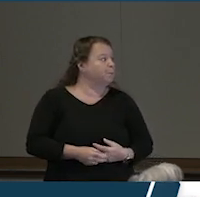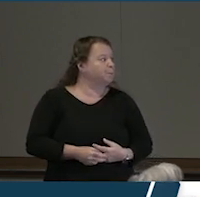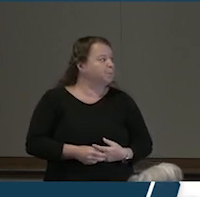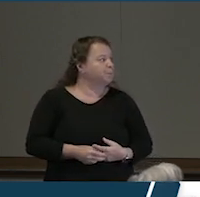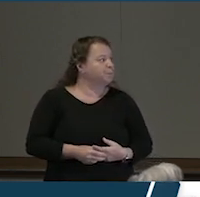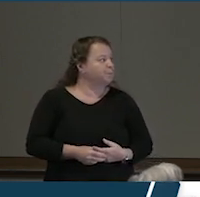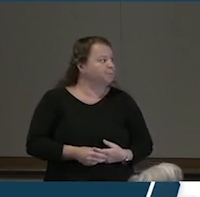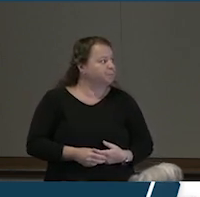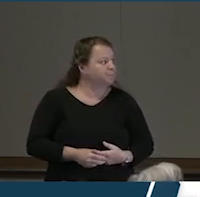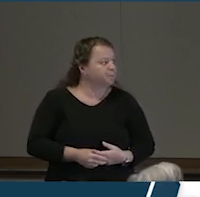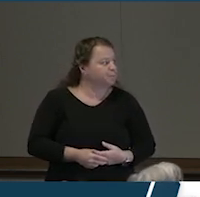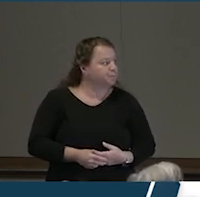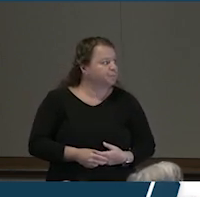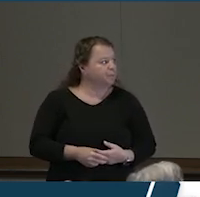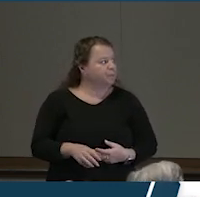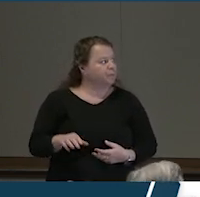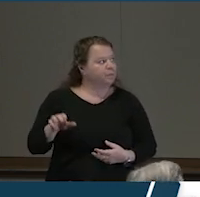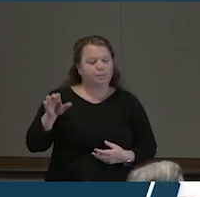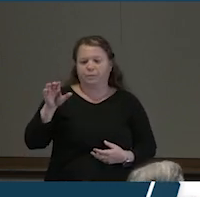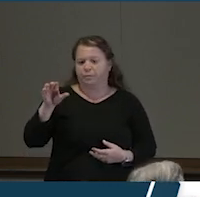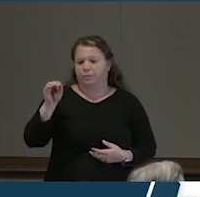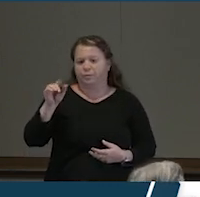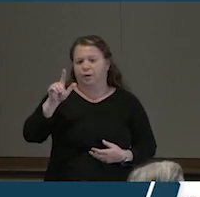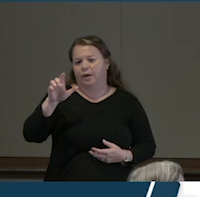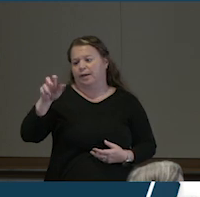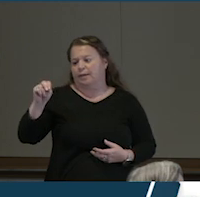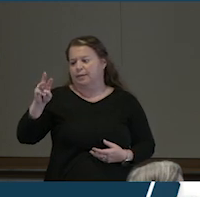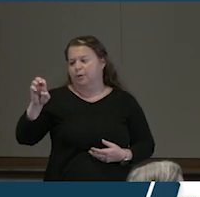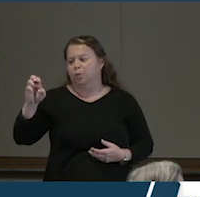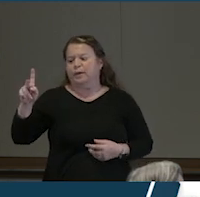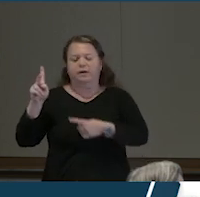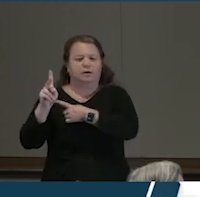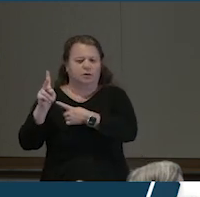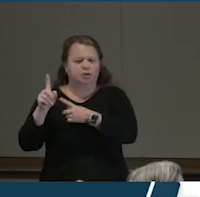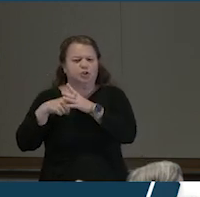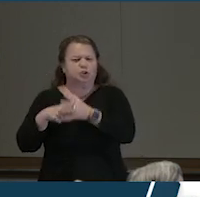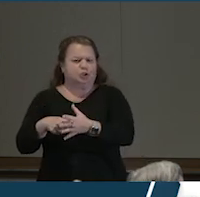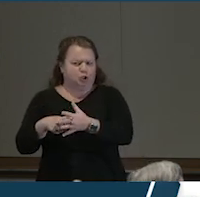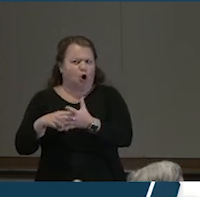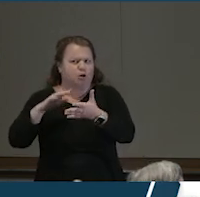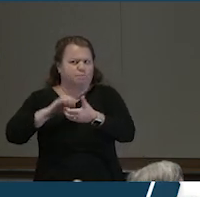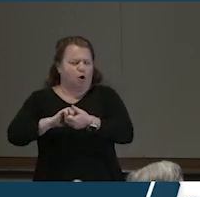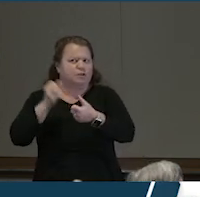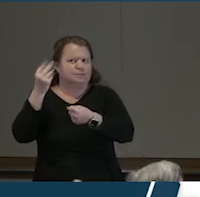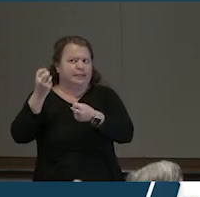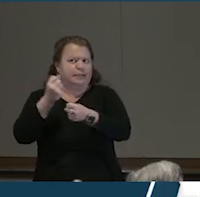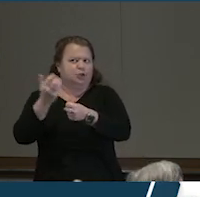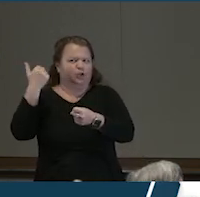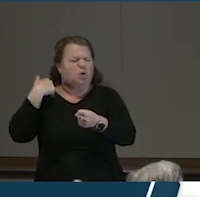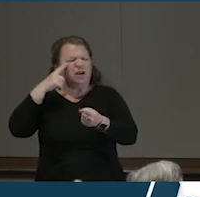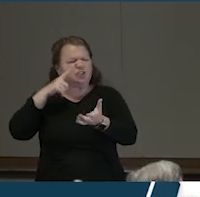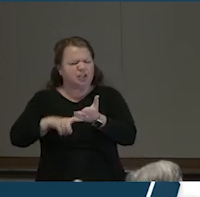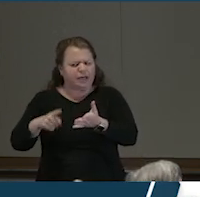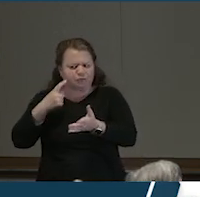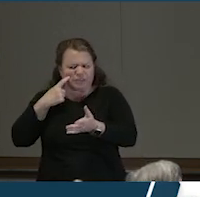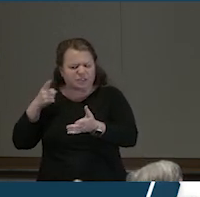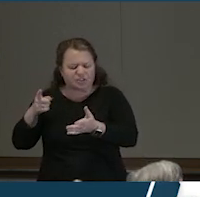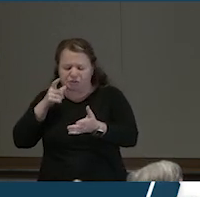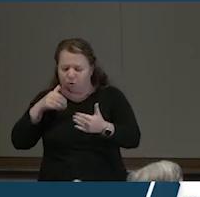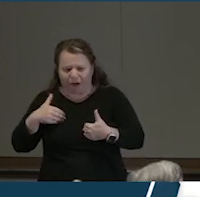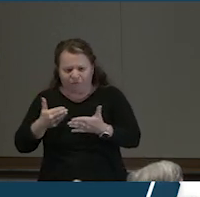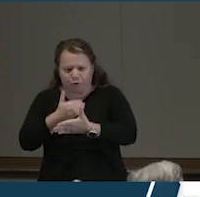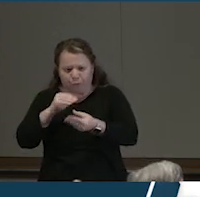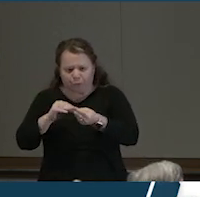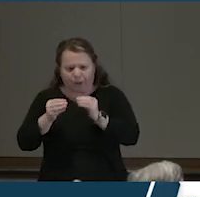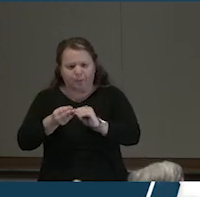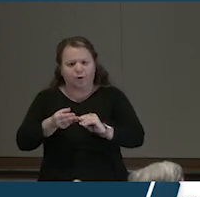Colleen Week is the person who started Partners years ago, and I checked with her recently to see if she had a new number, but she didn't have the new number. But it's